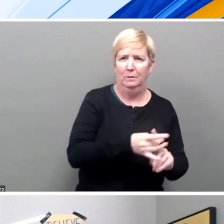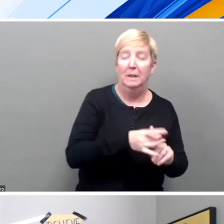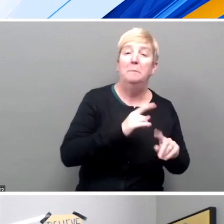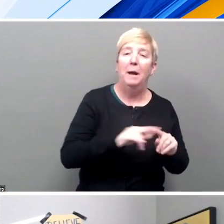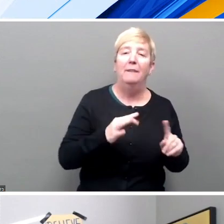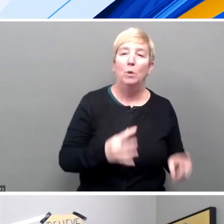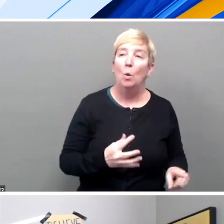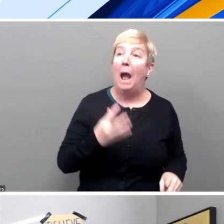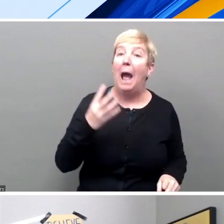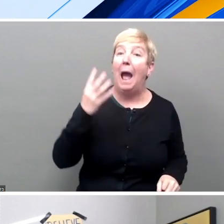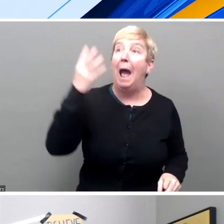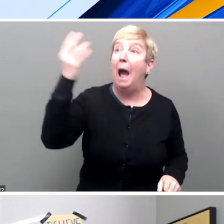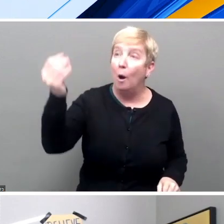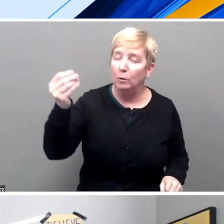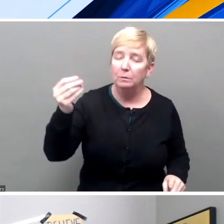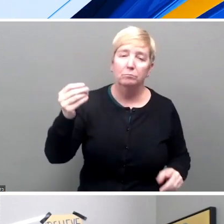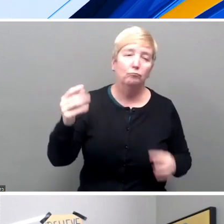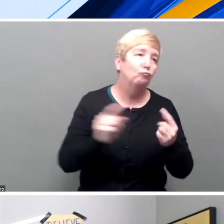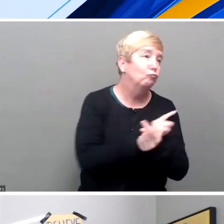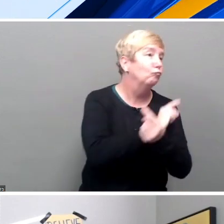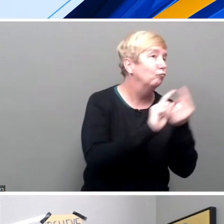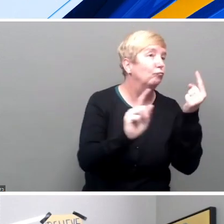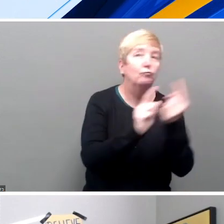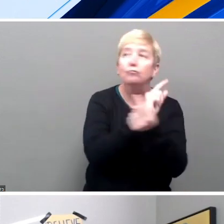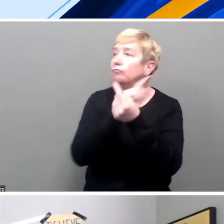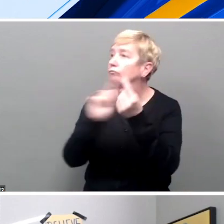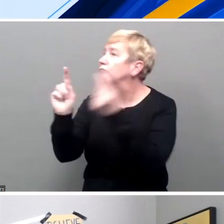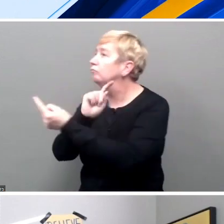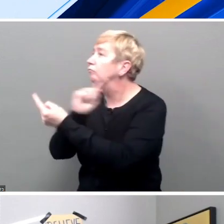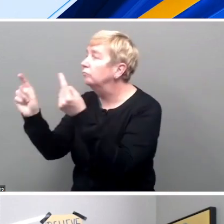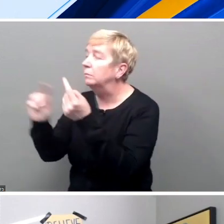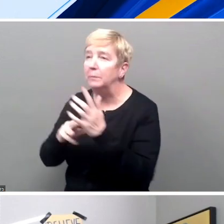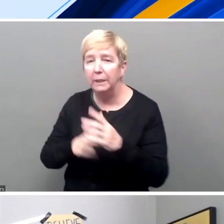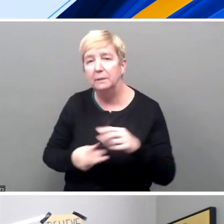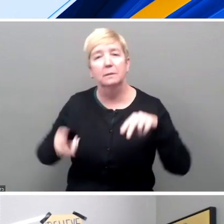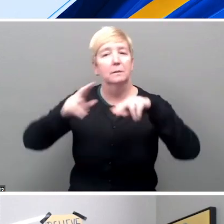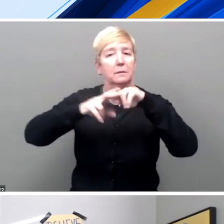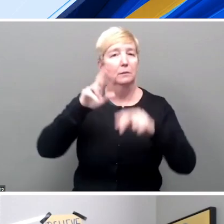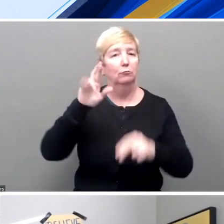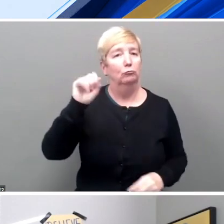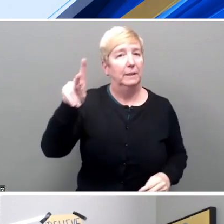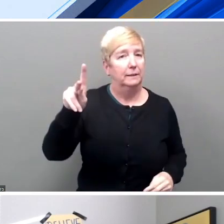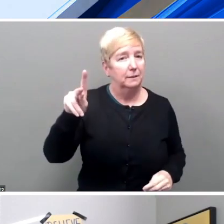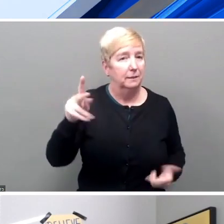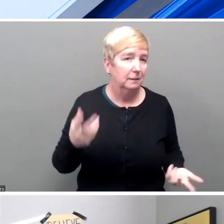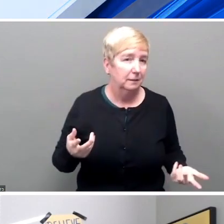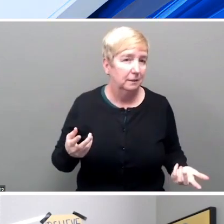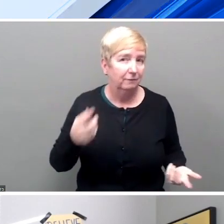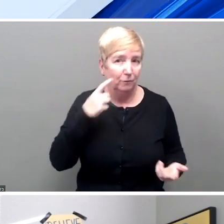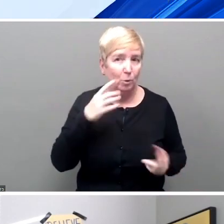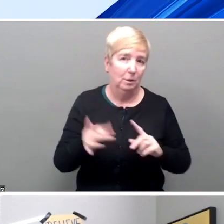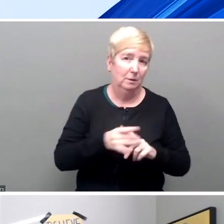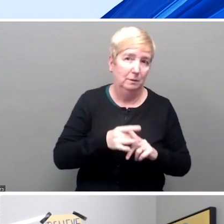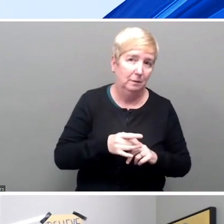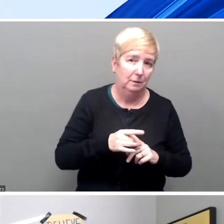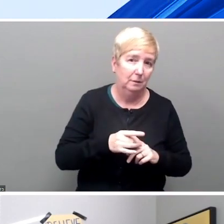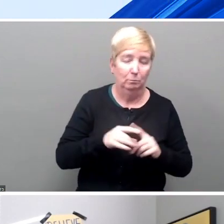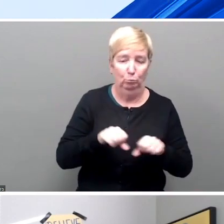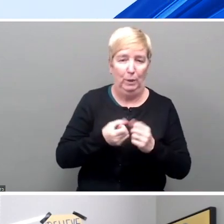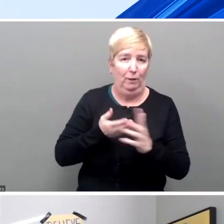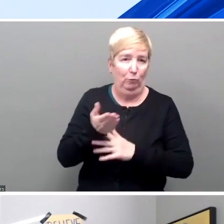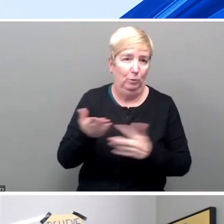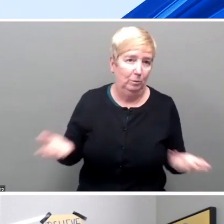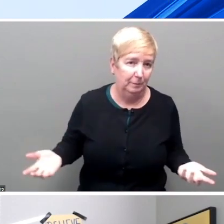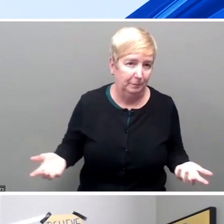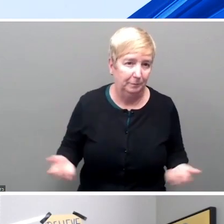exposures, you're certainly going to increase your risk to be what we call a breakthrough case. But